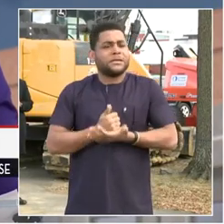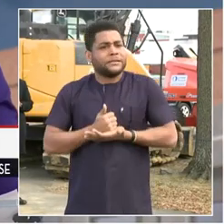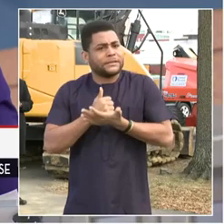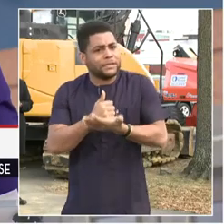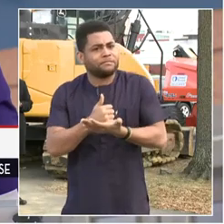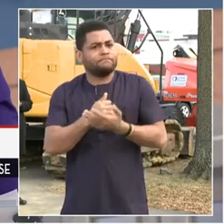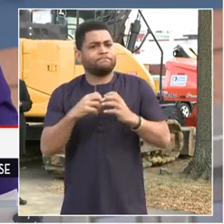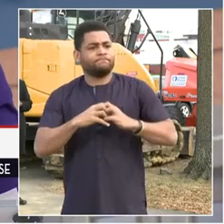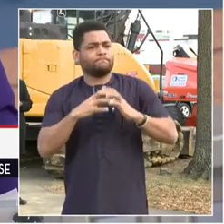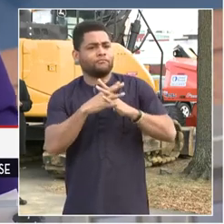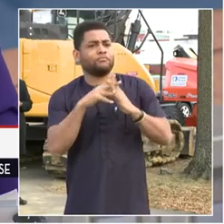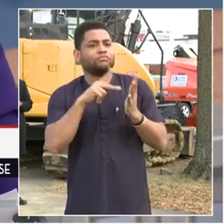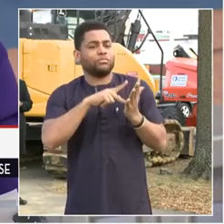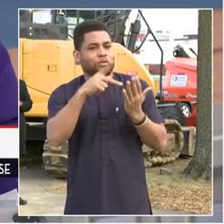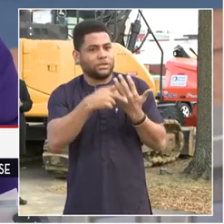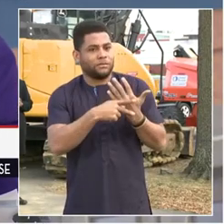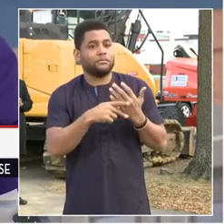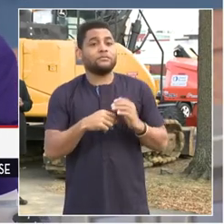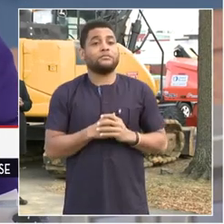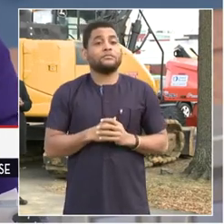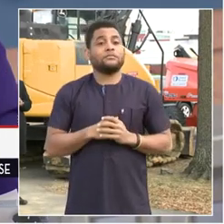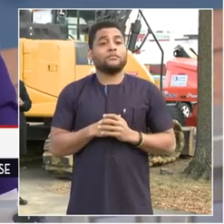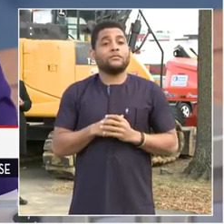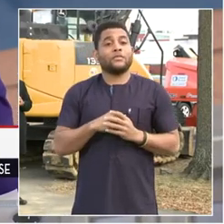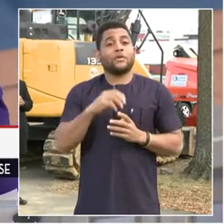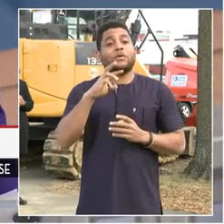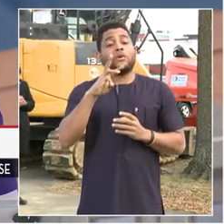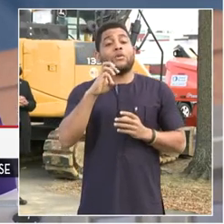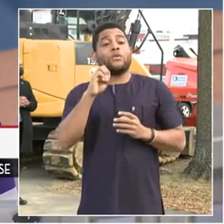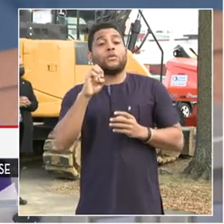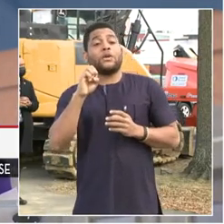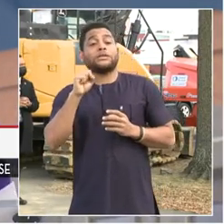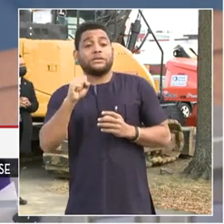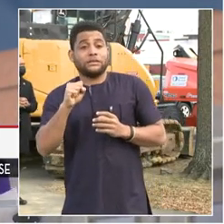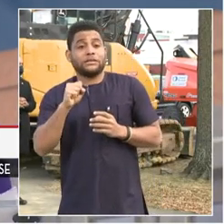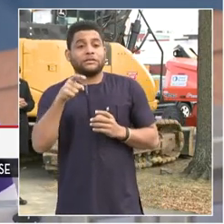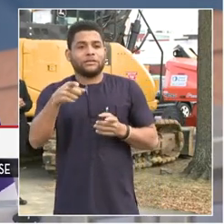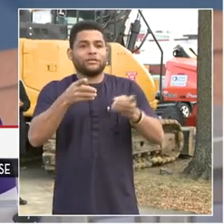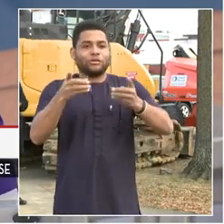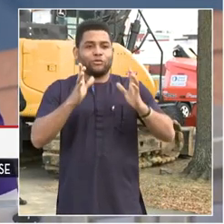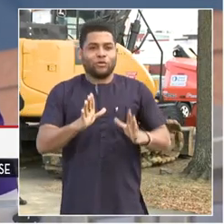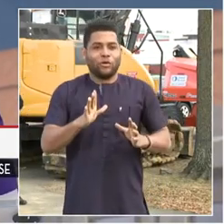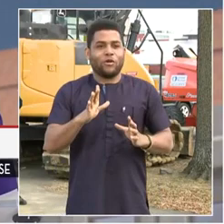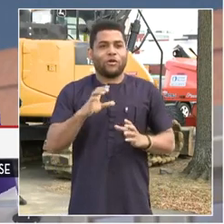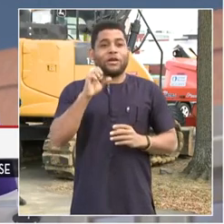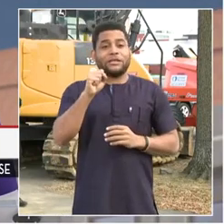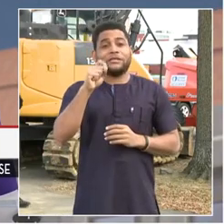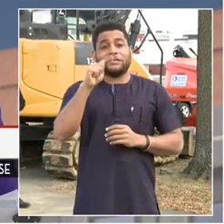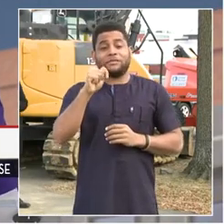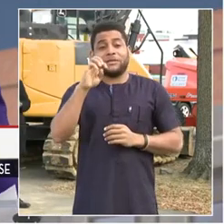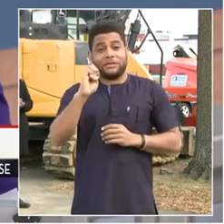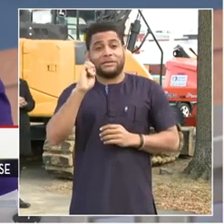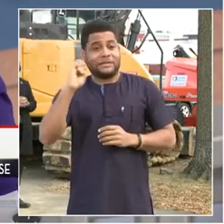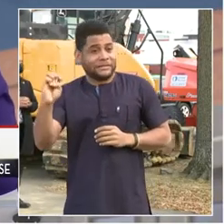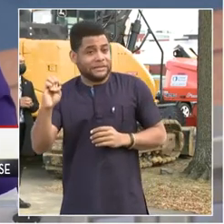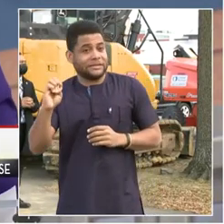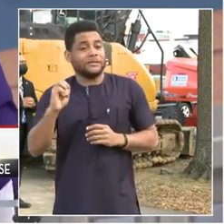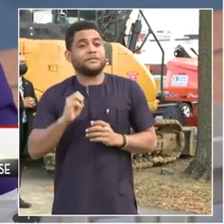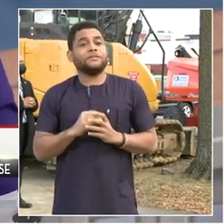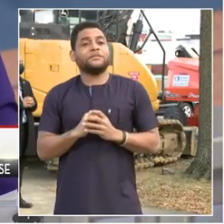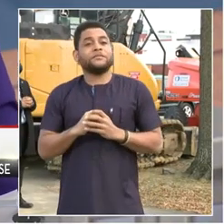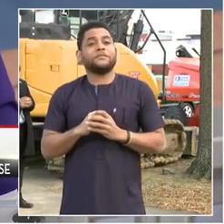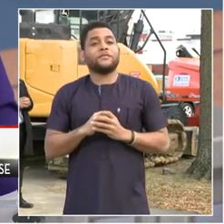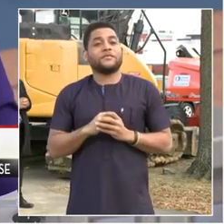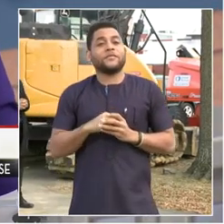Latrina Owens, who is the director of our St. Elizabeth's East work. Deputy Mayor